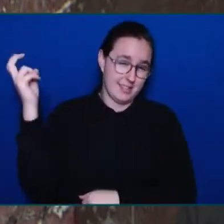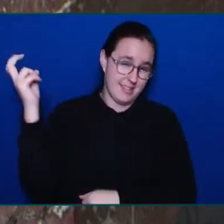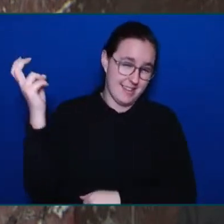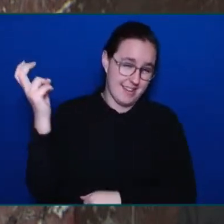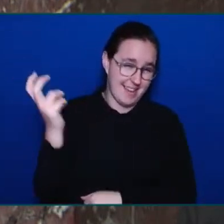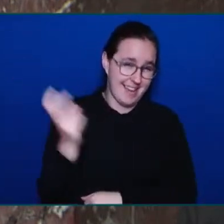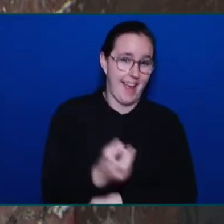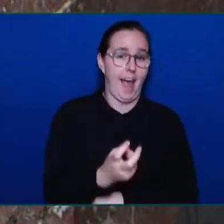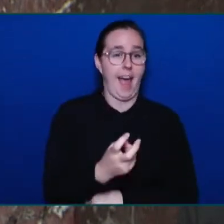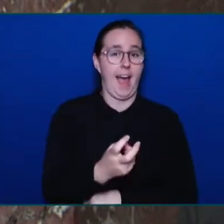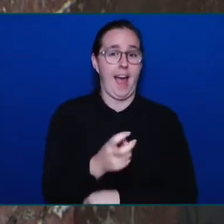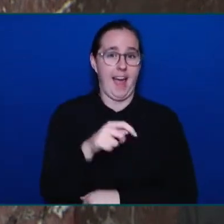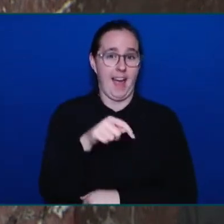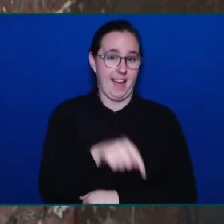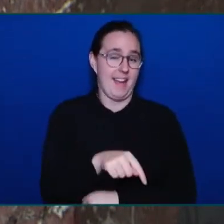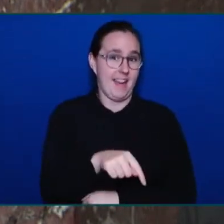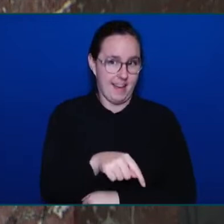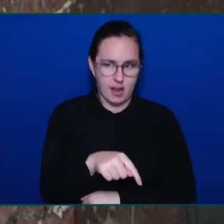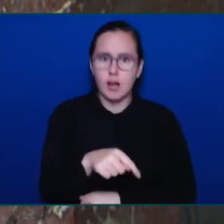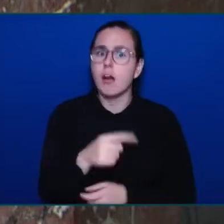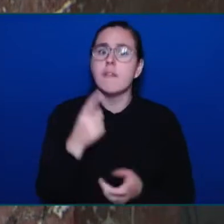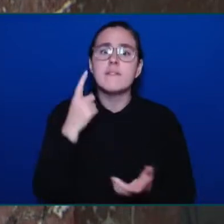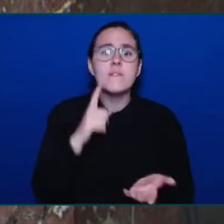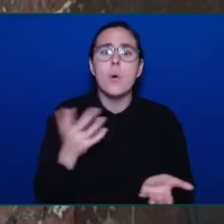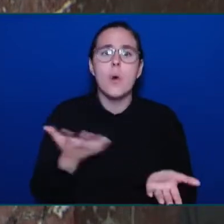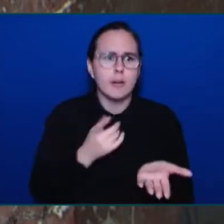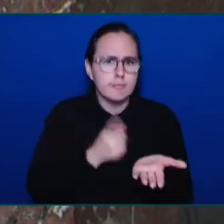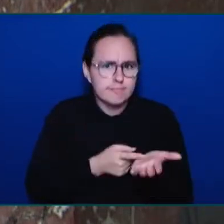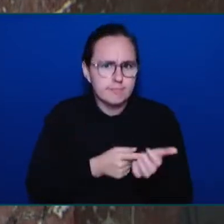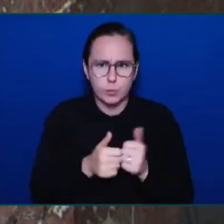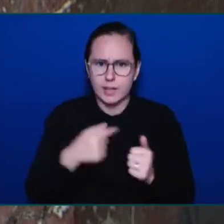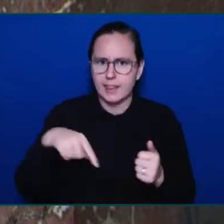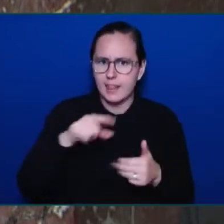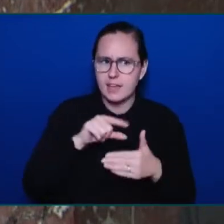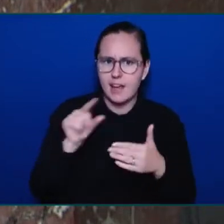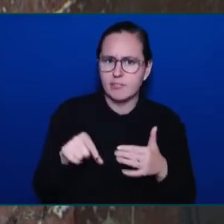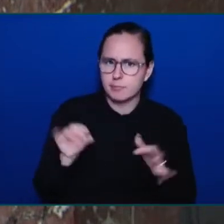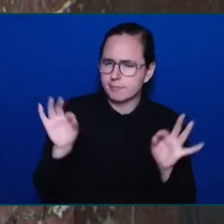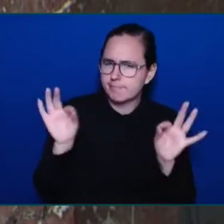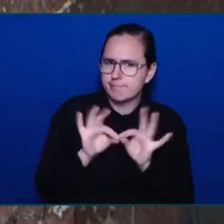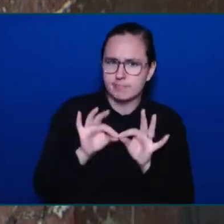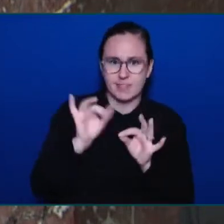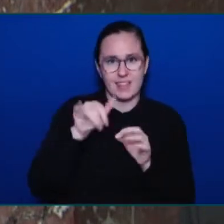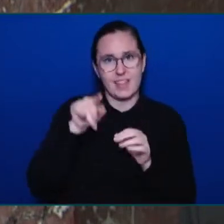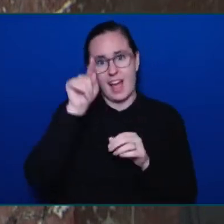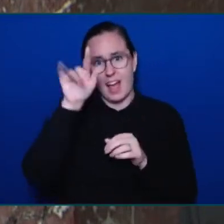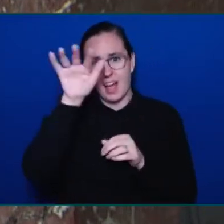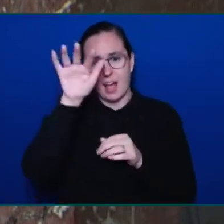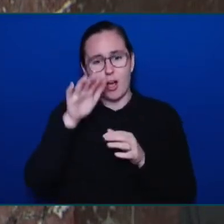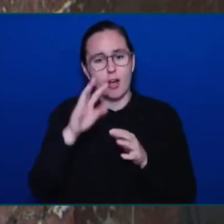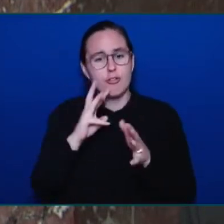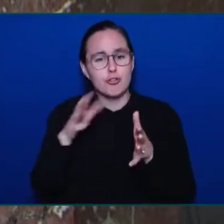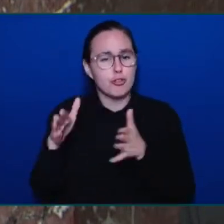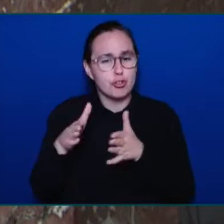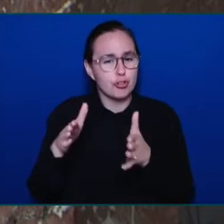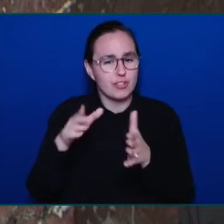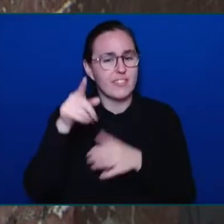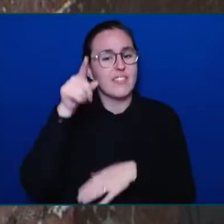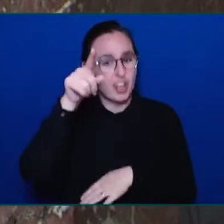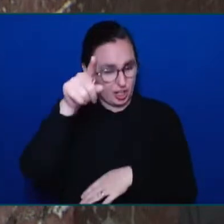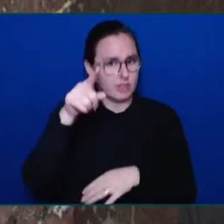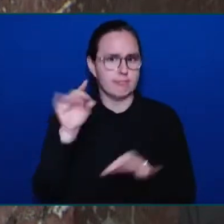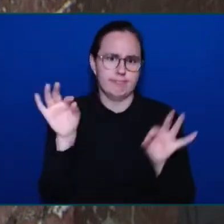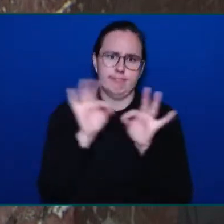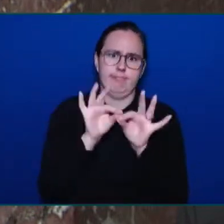government and others about the importance of the Taku River Tlingit First Nation, what they represent in terms of leadership for our